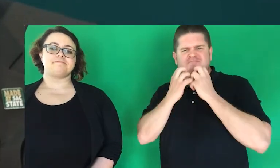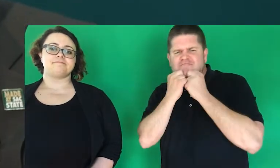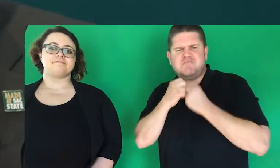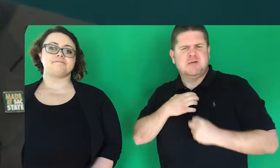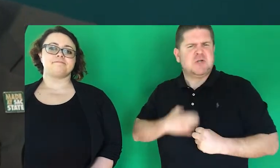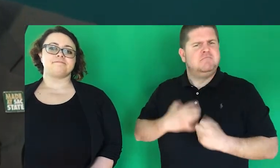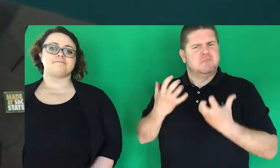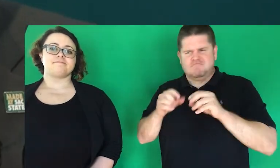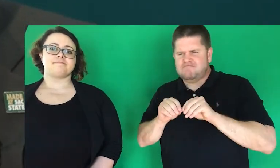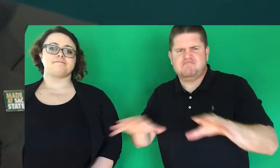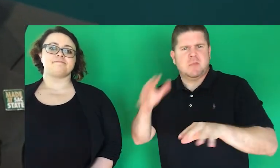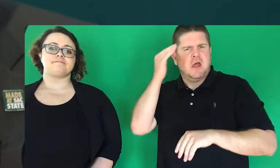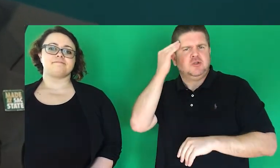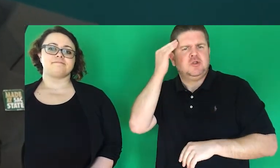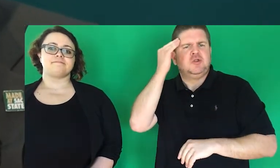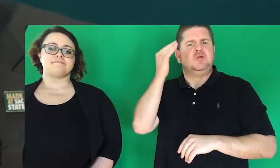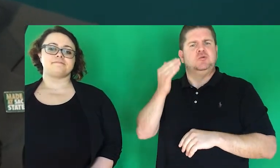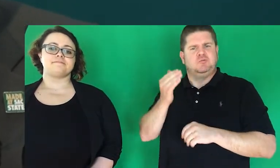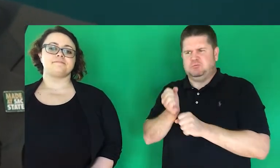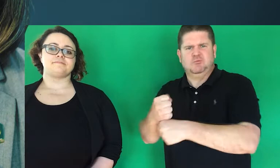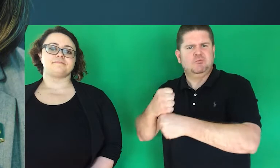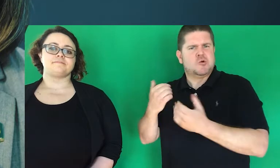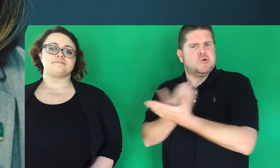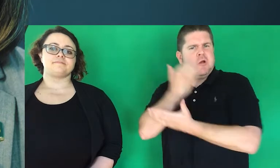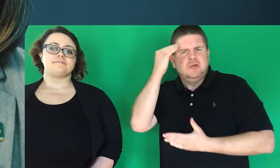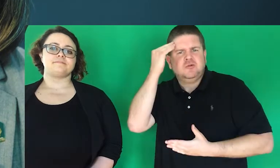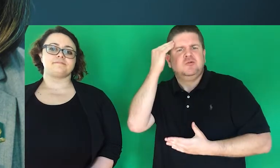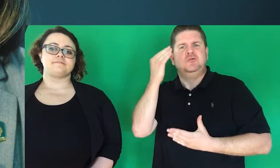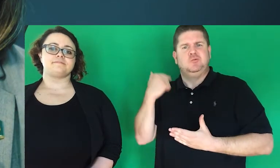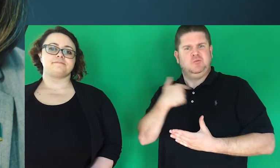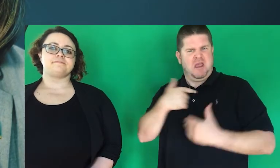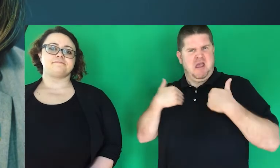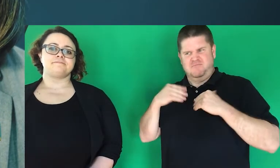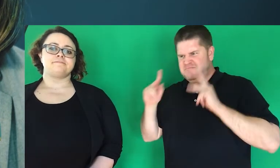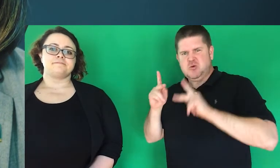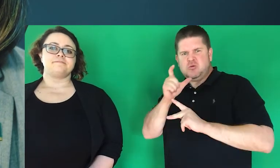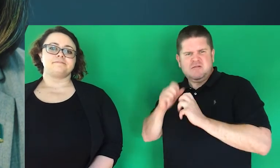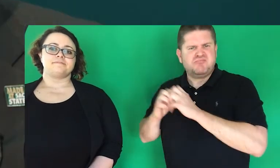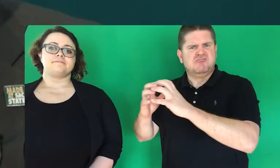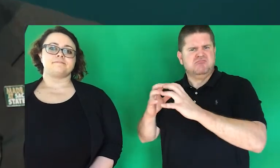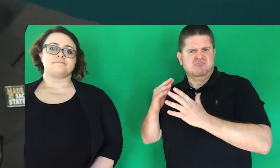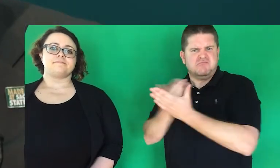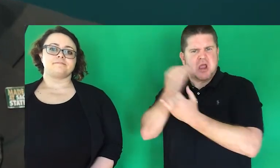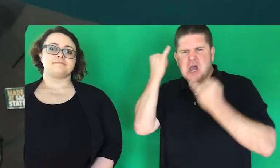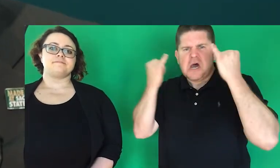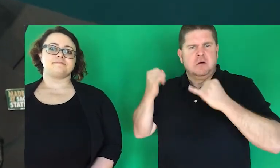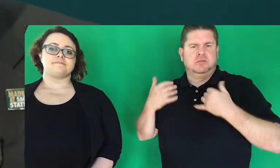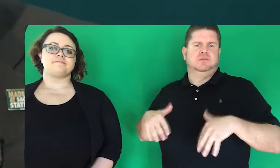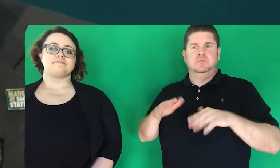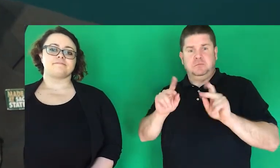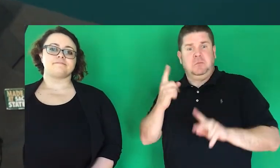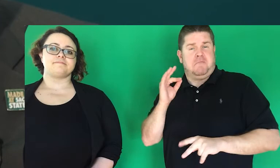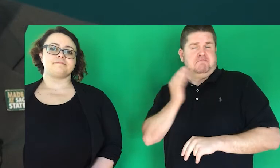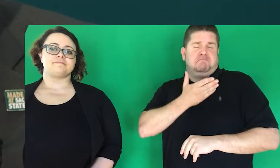about spreading knowledge and creating new knowledge. We've got entrepreneurs, okay? One of our best gifts that